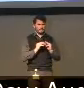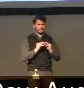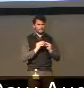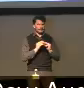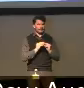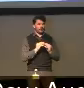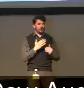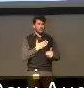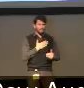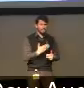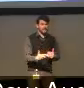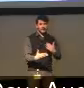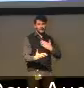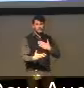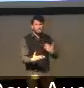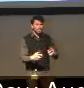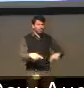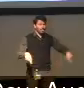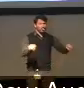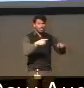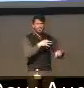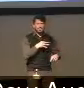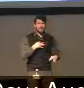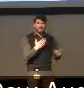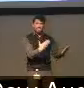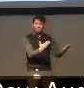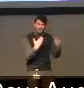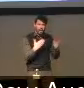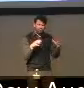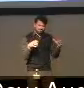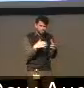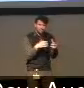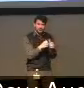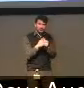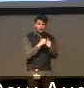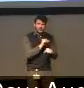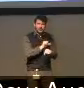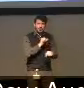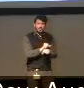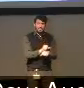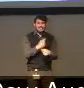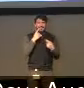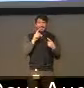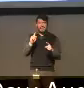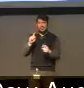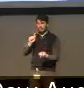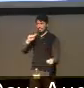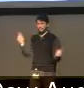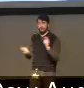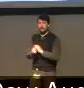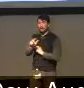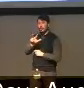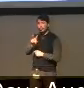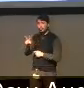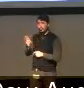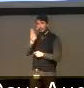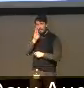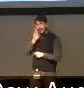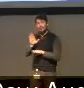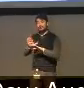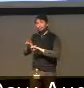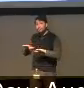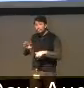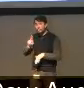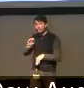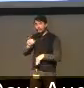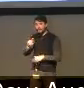to work together shoulder to shoulder with us to successfully change a 32-bed pediatric unit into a 32-bed